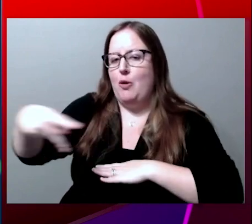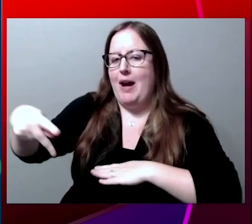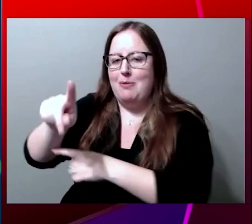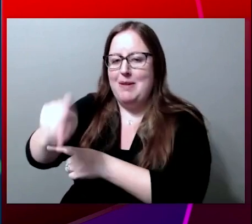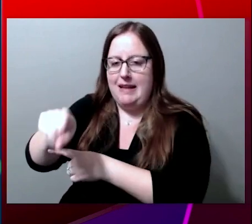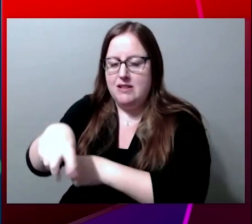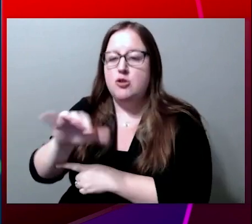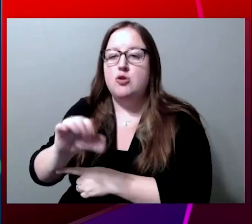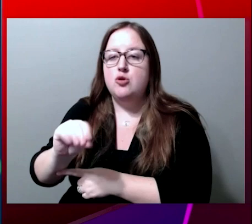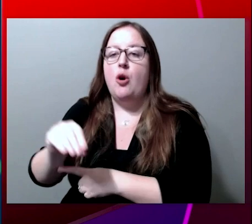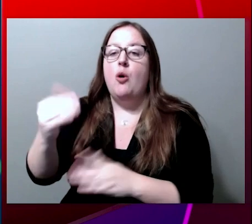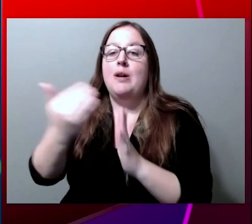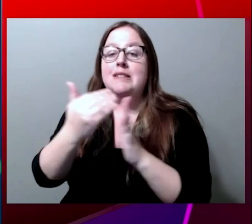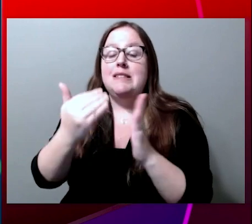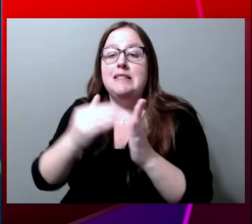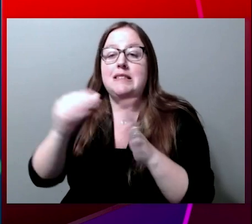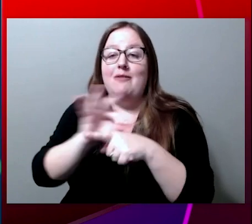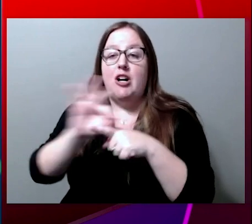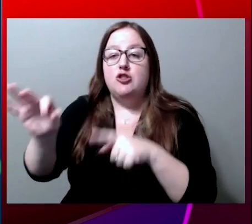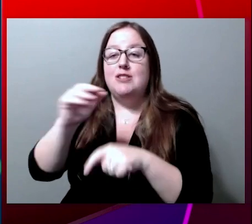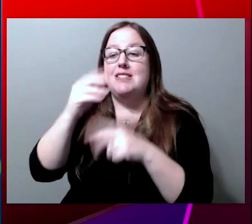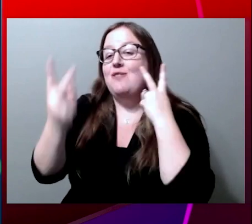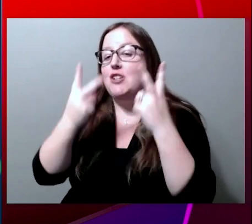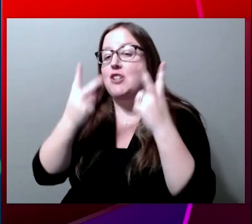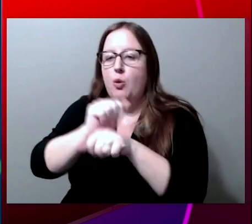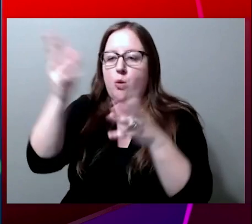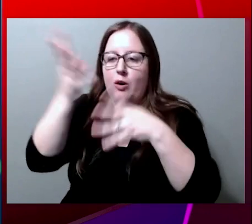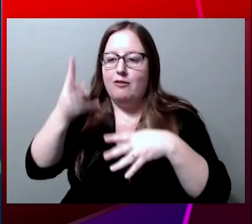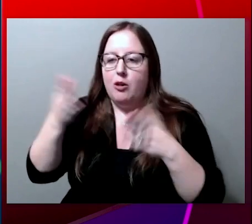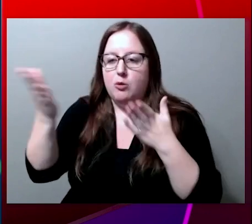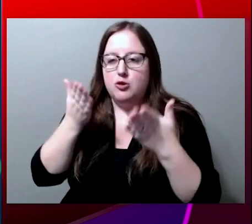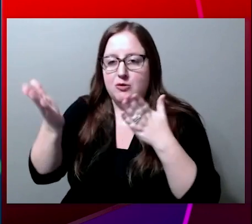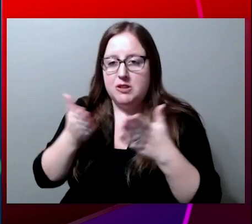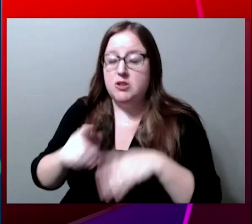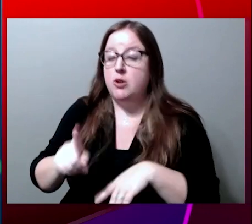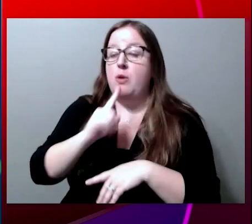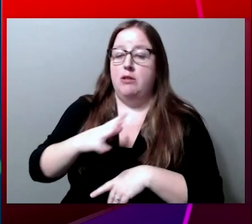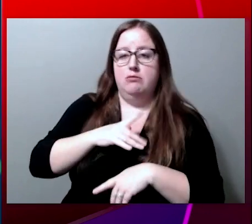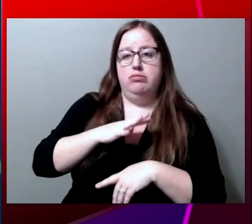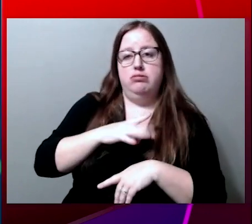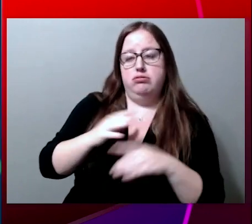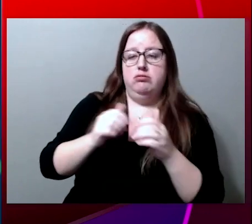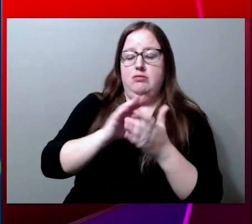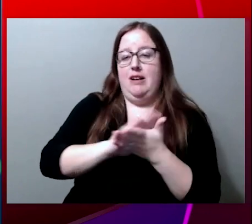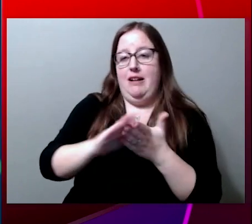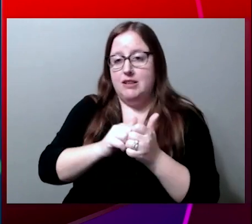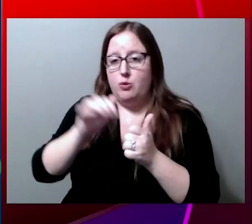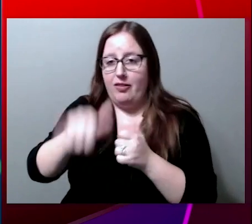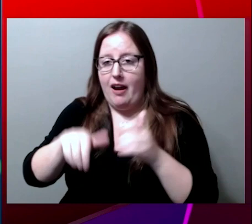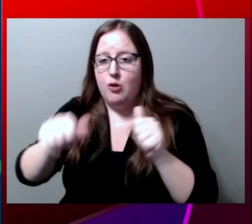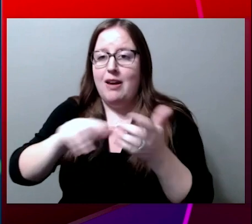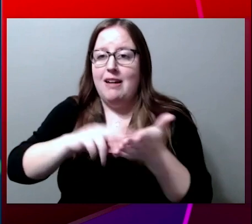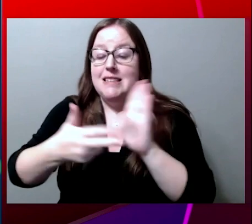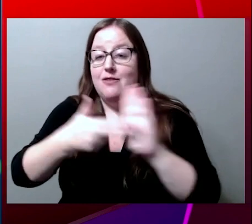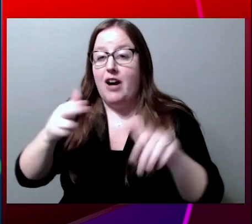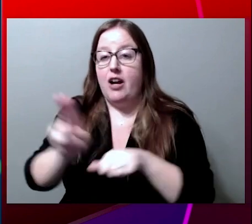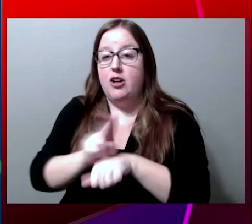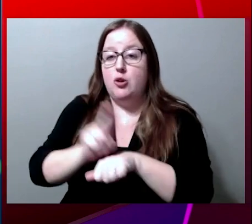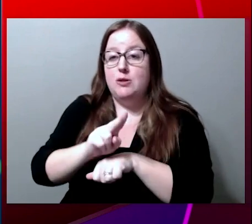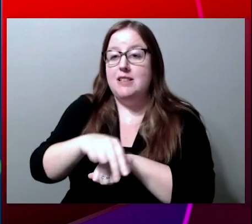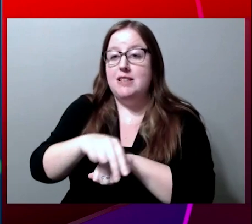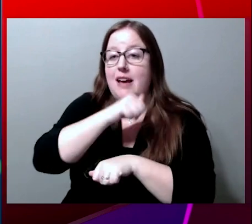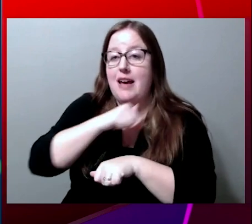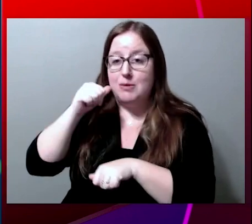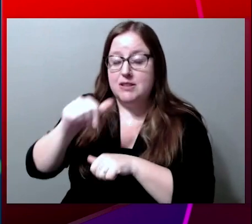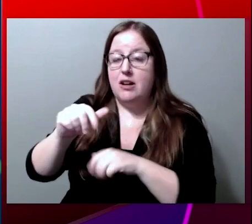step functions is also a visual workflow service. And so one of the nice properties of that is it allows you to define your workflows using our Amazon States language, and